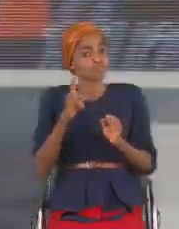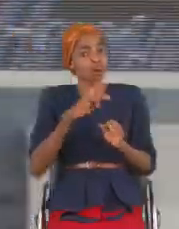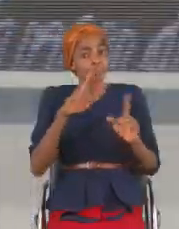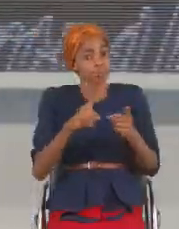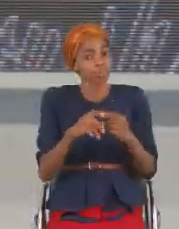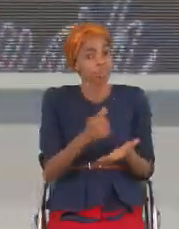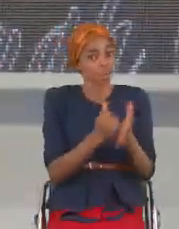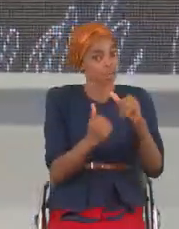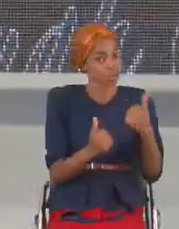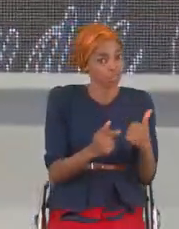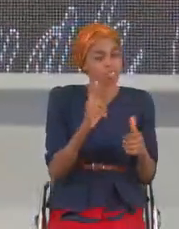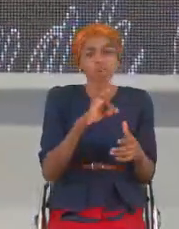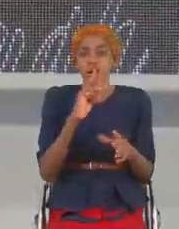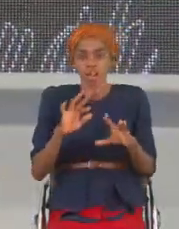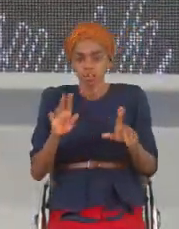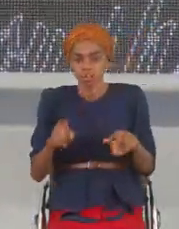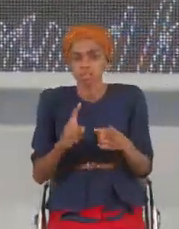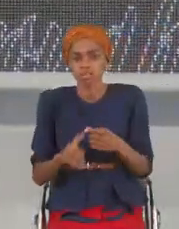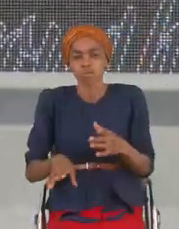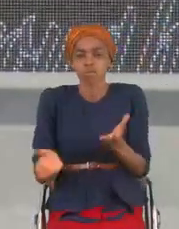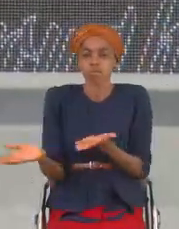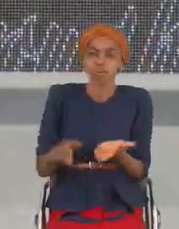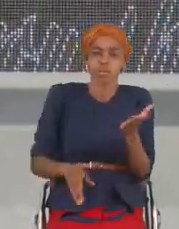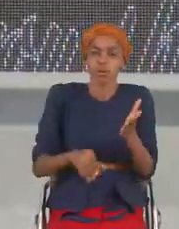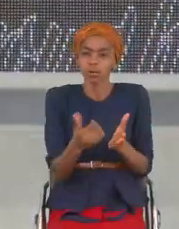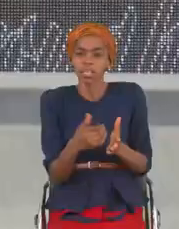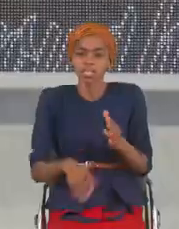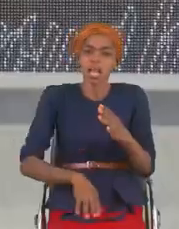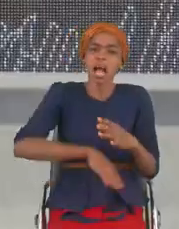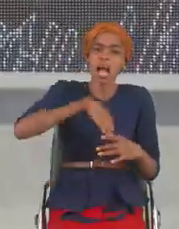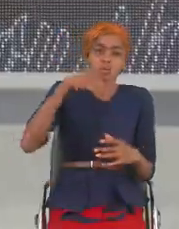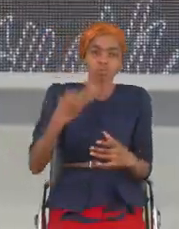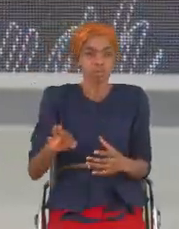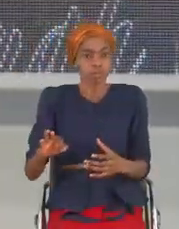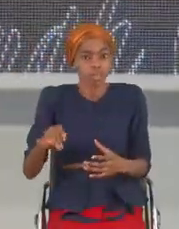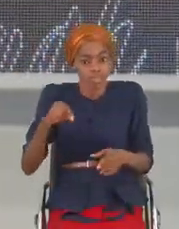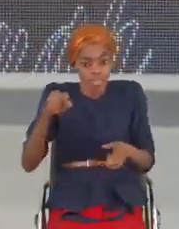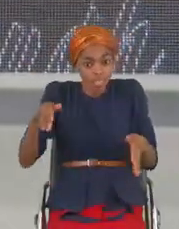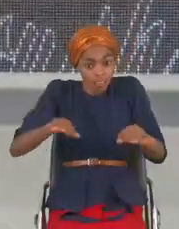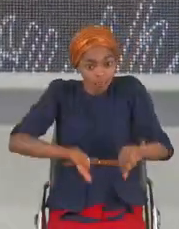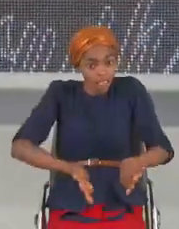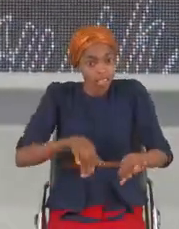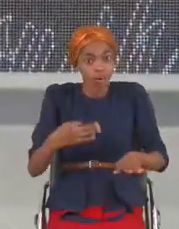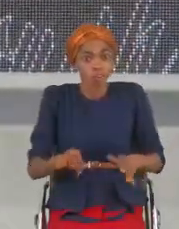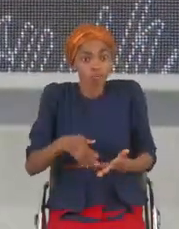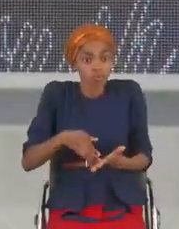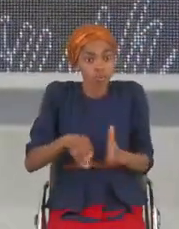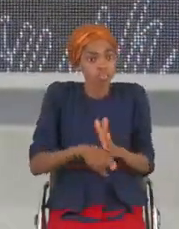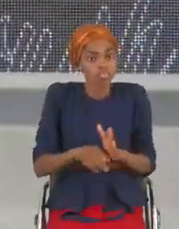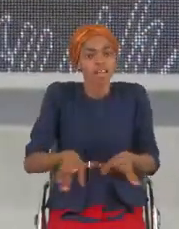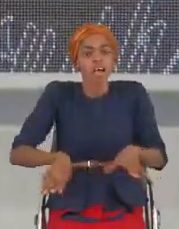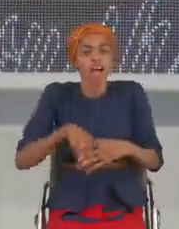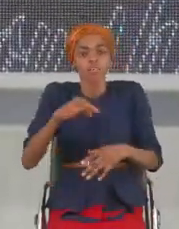you're going to bring others out of the pit of weakness and out of the habit